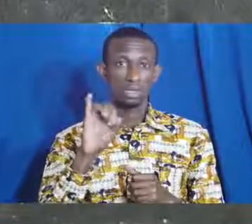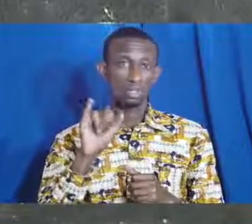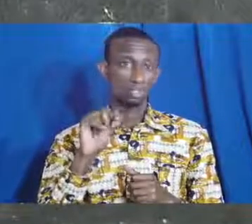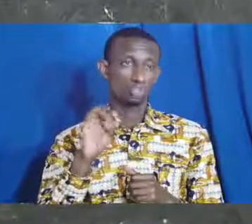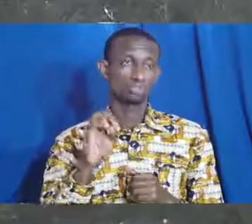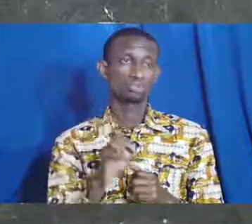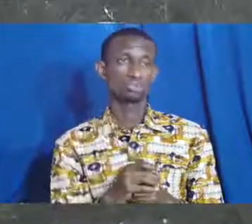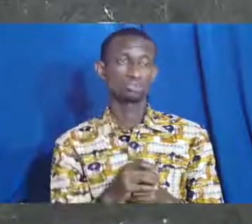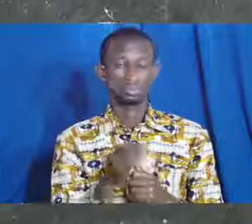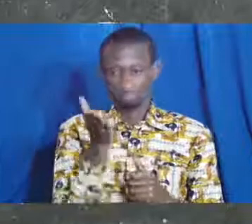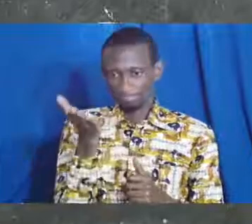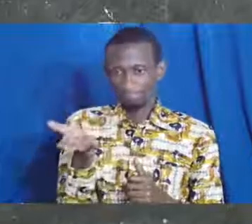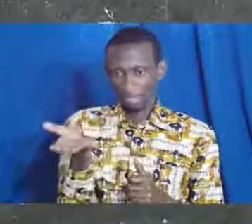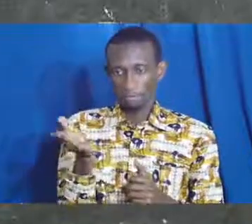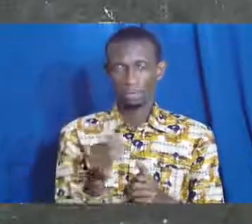taking place.